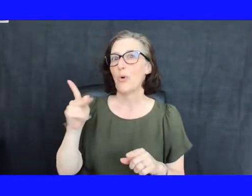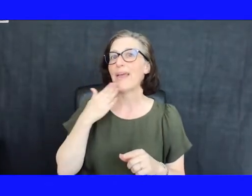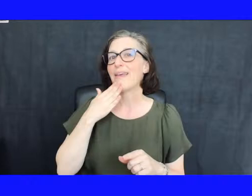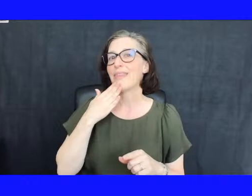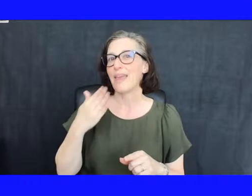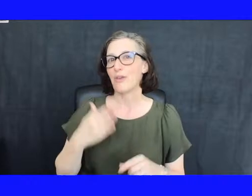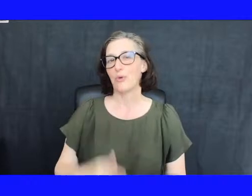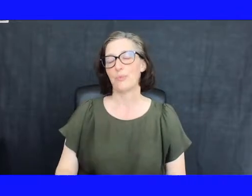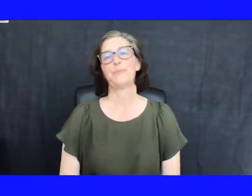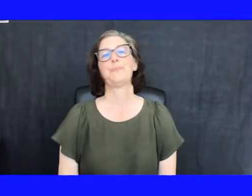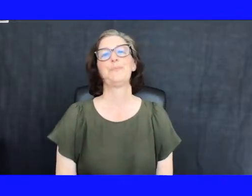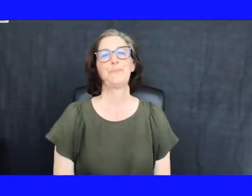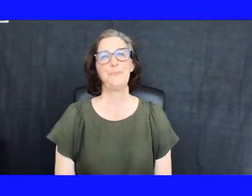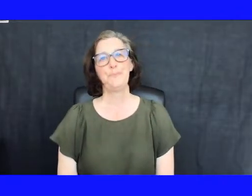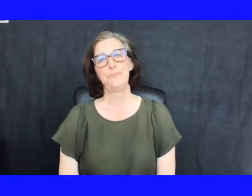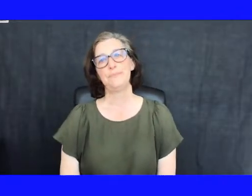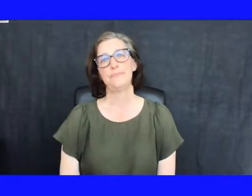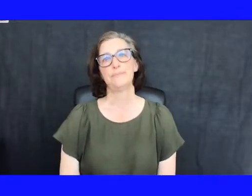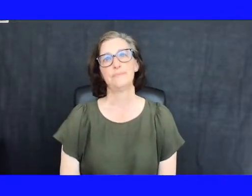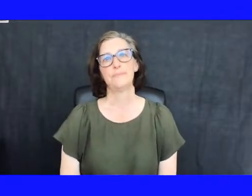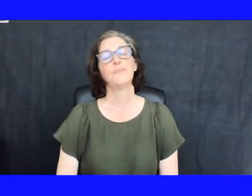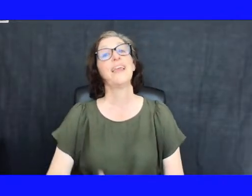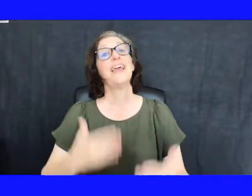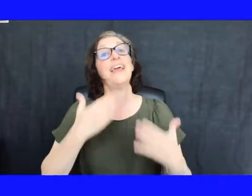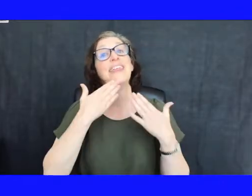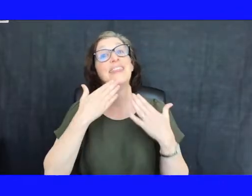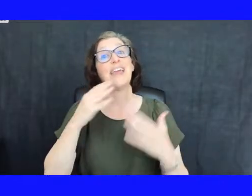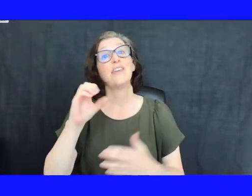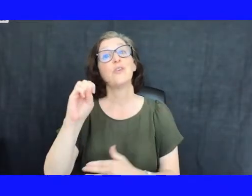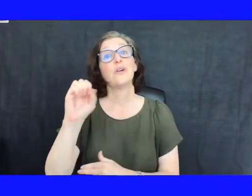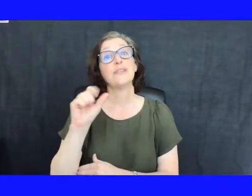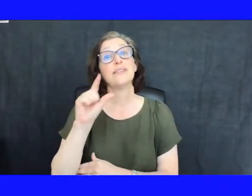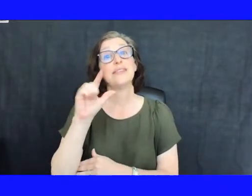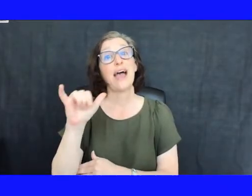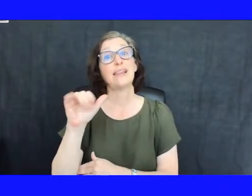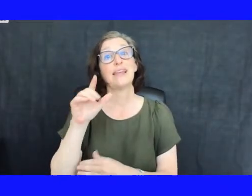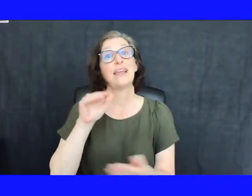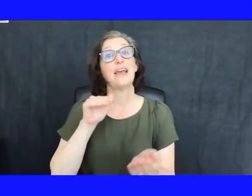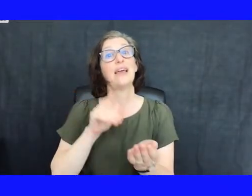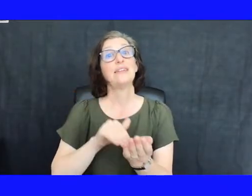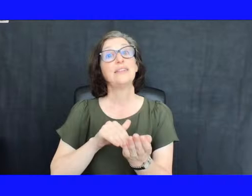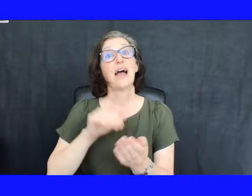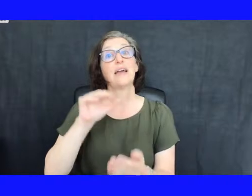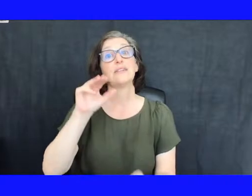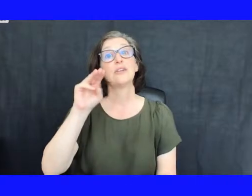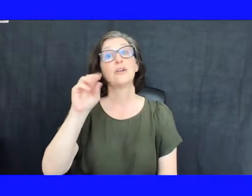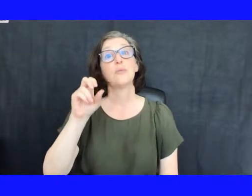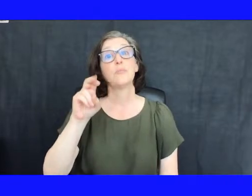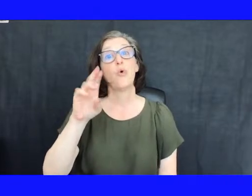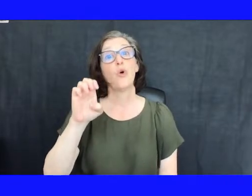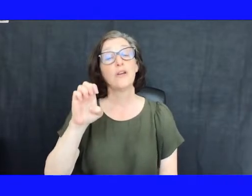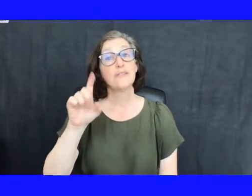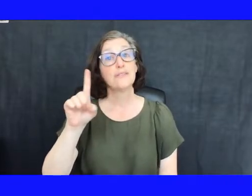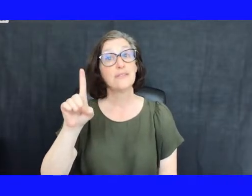that should be covered in another meeting or a future meeting, I'm happy to do that. I don't want to take up too much time, but I was just curious about